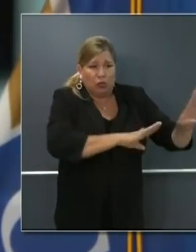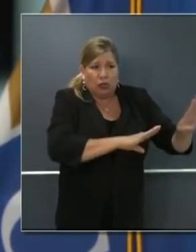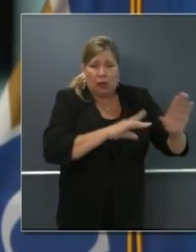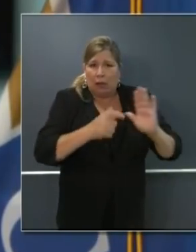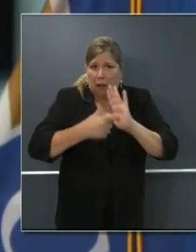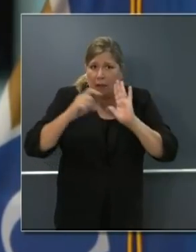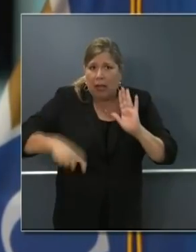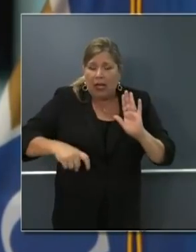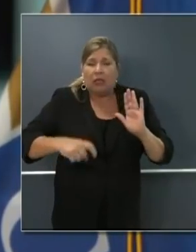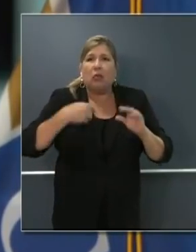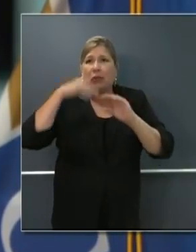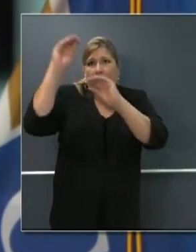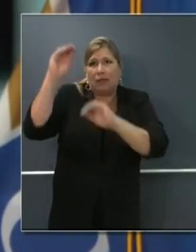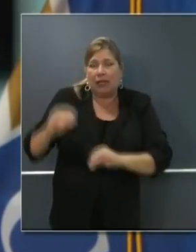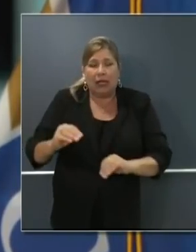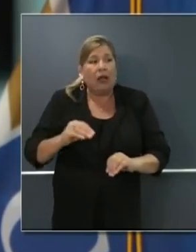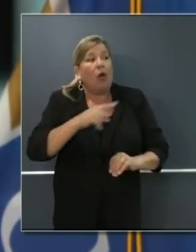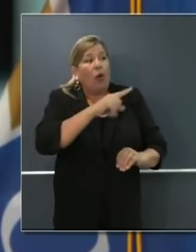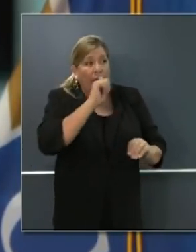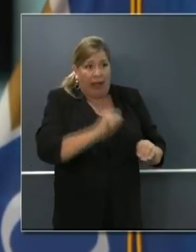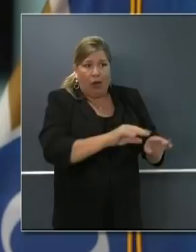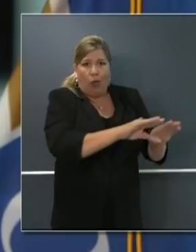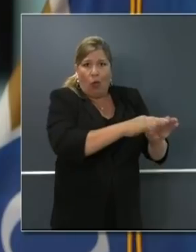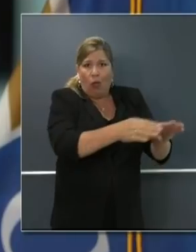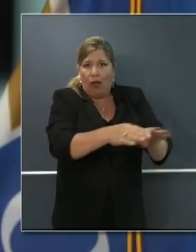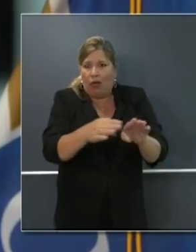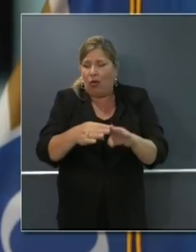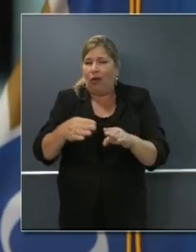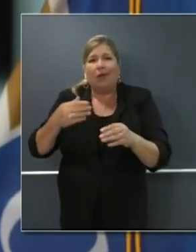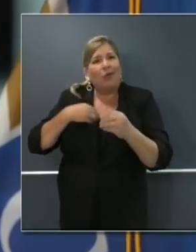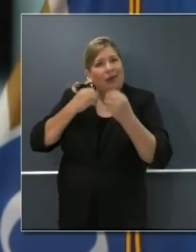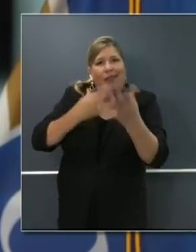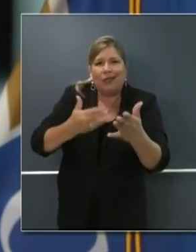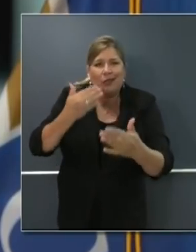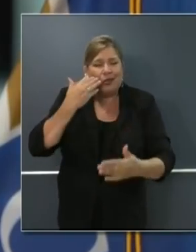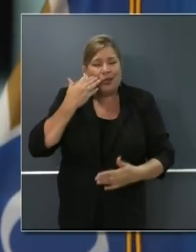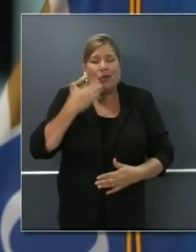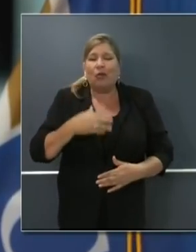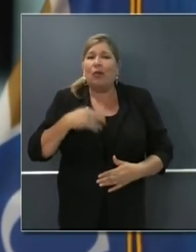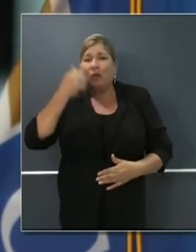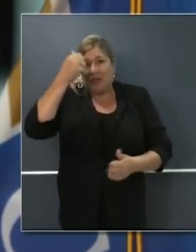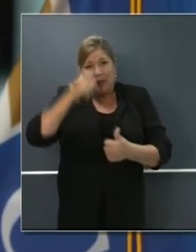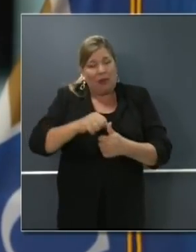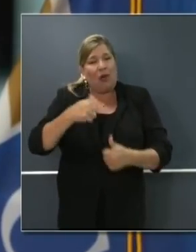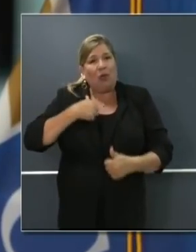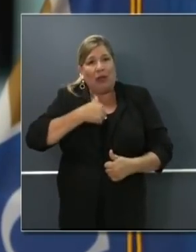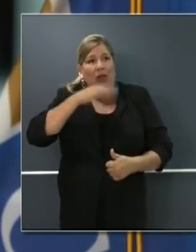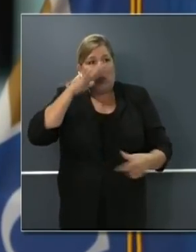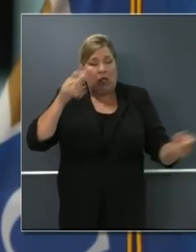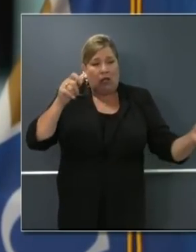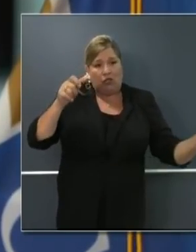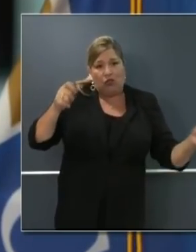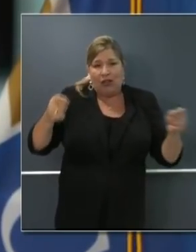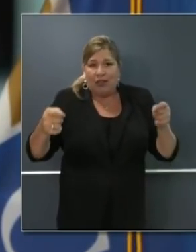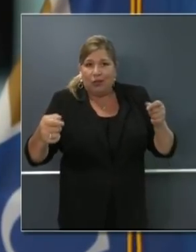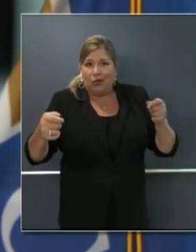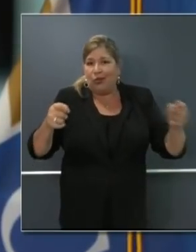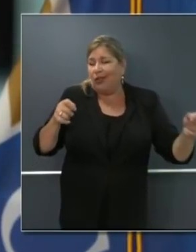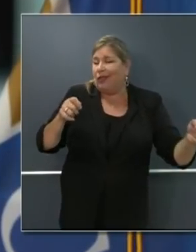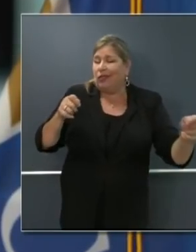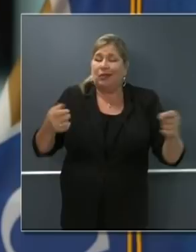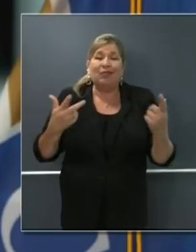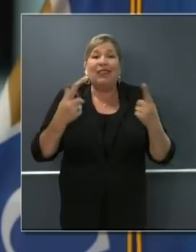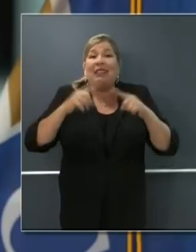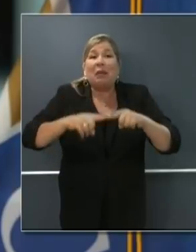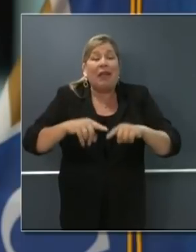put out, we said from the outset, is dynamic, based on conditions, based upon the incredible